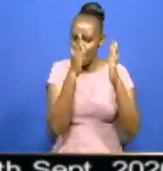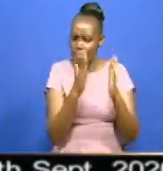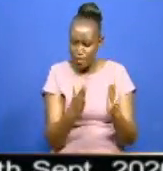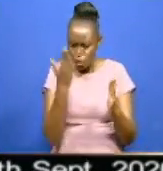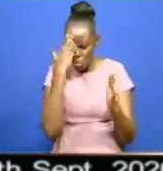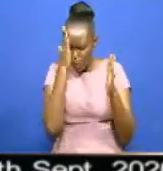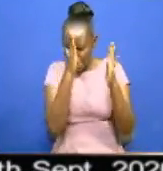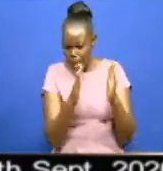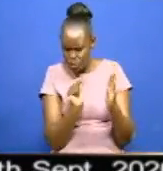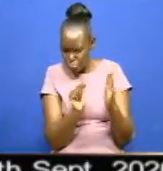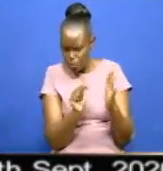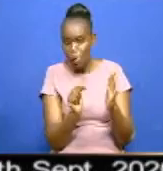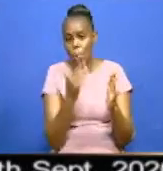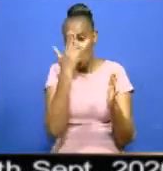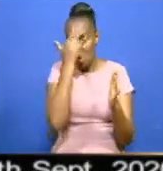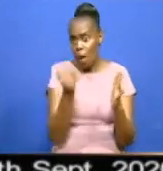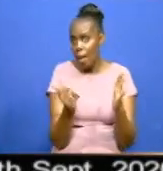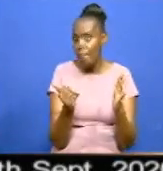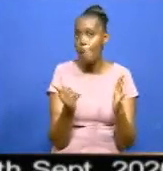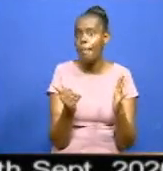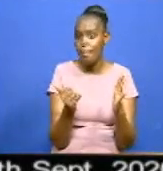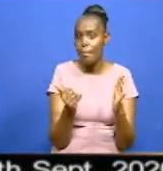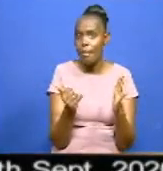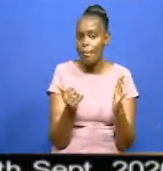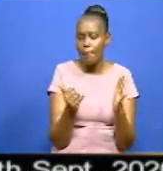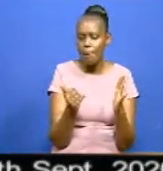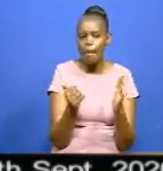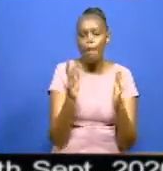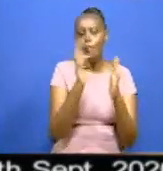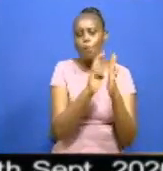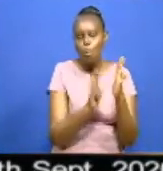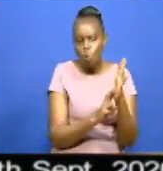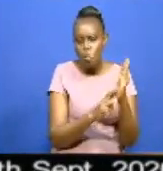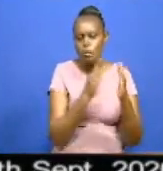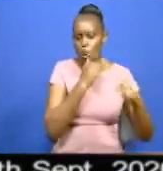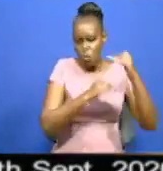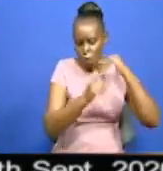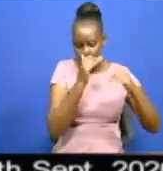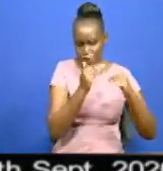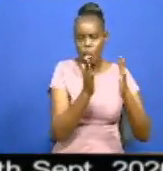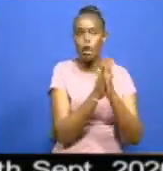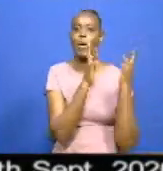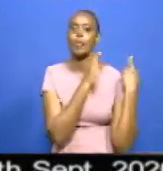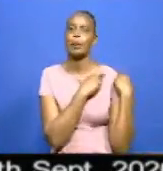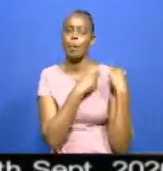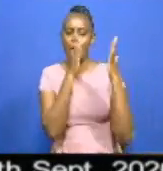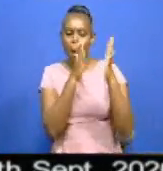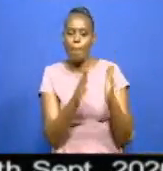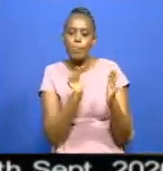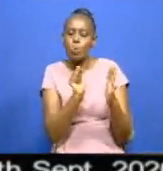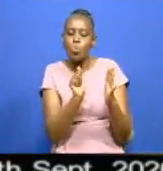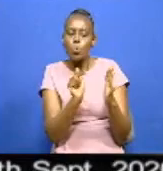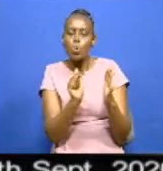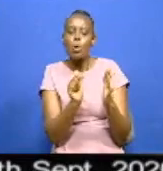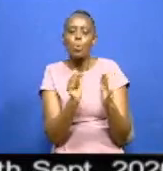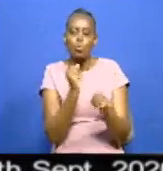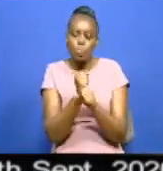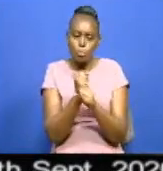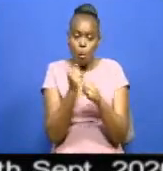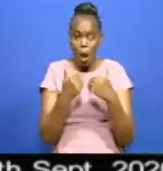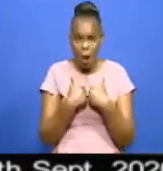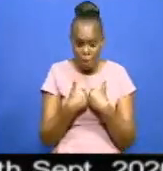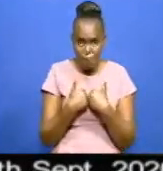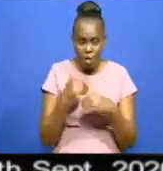the person, but because of criteria, qualification, and the mandate that this person is supposed to undertake in